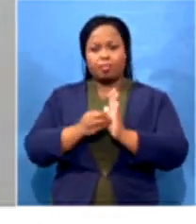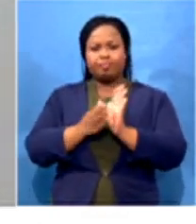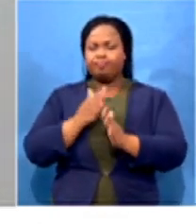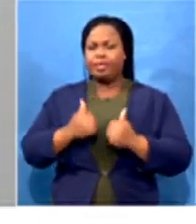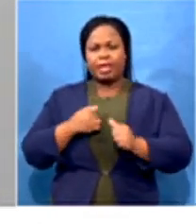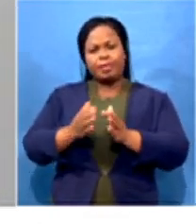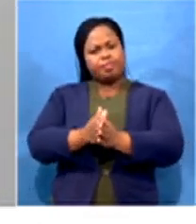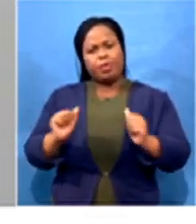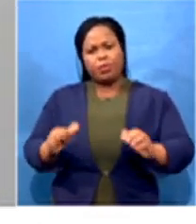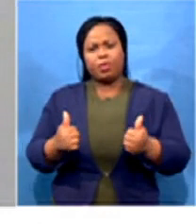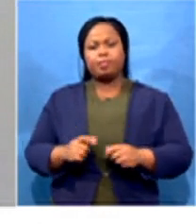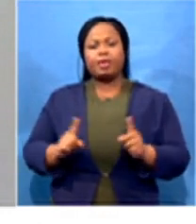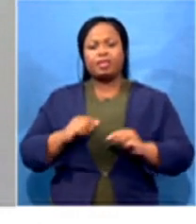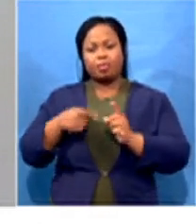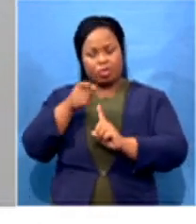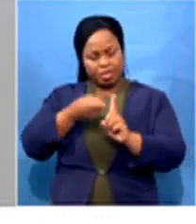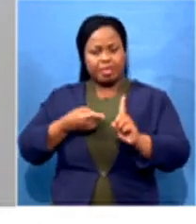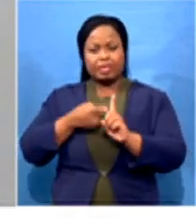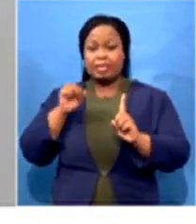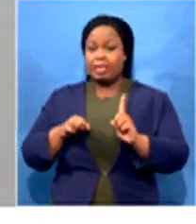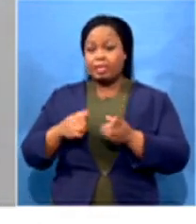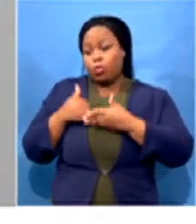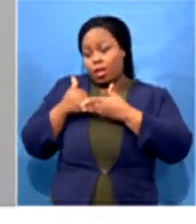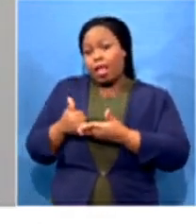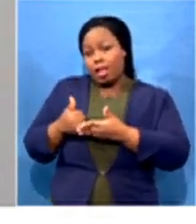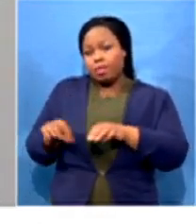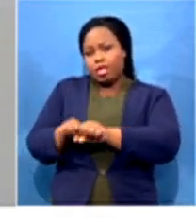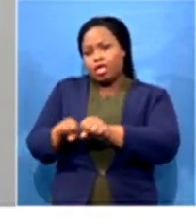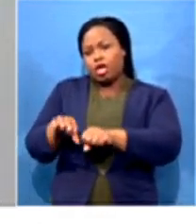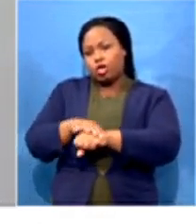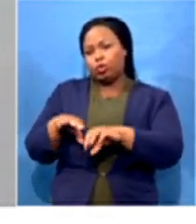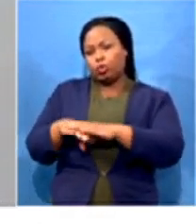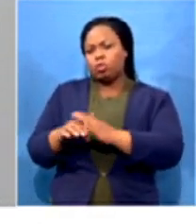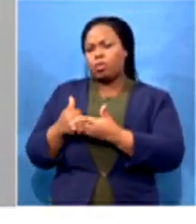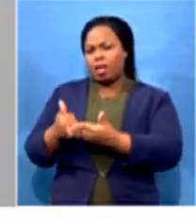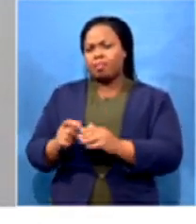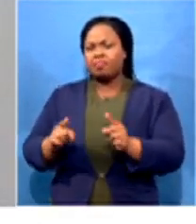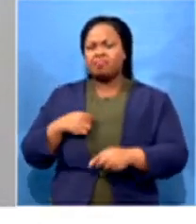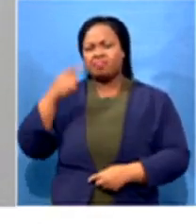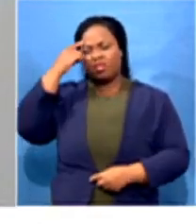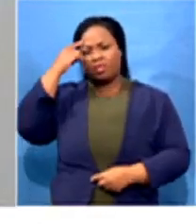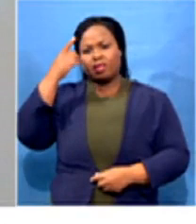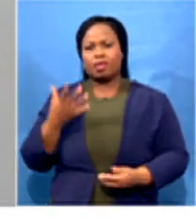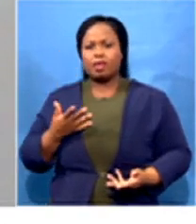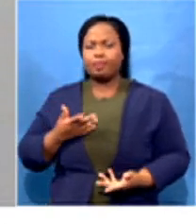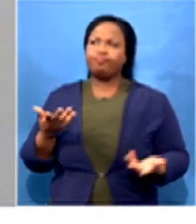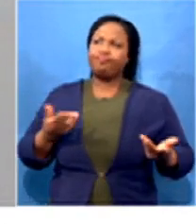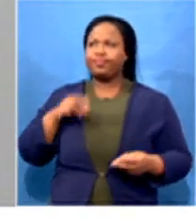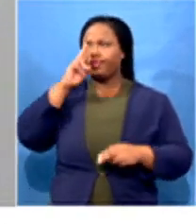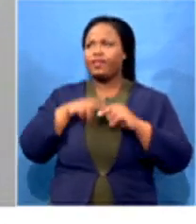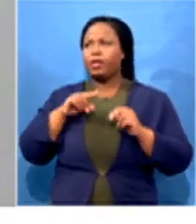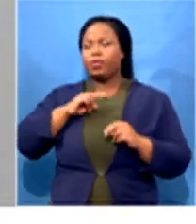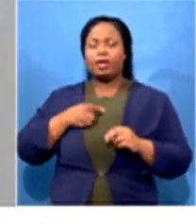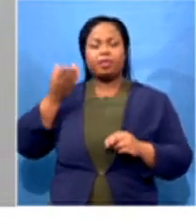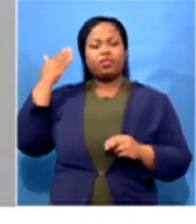about the athlete. Yes, I'm sure the shoes help a bit. But I was thinking, actually, funnily enough, of when we